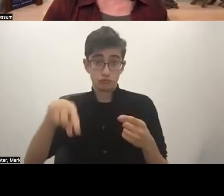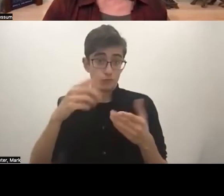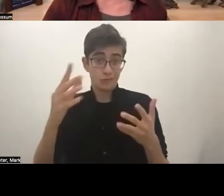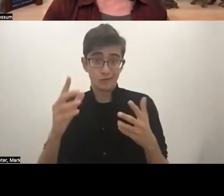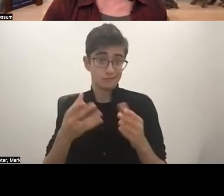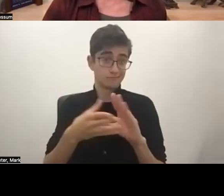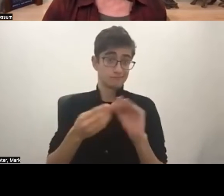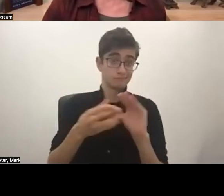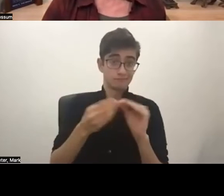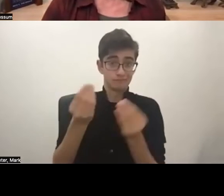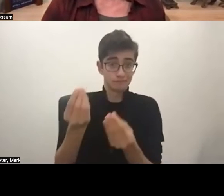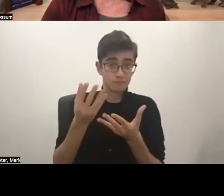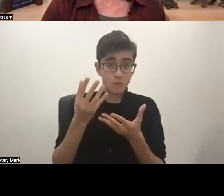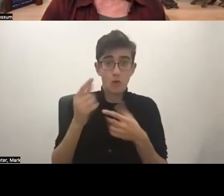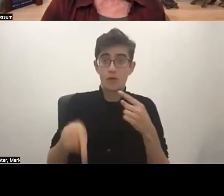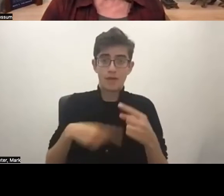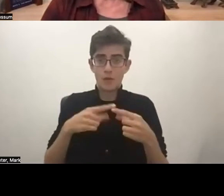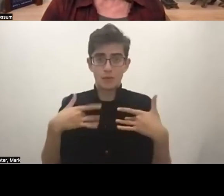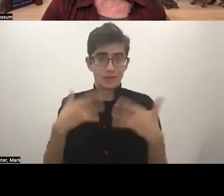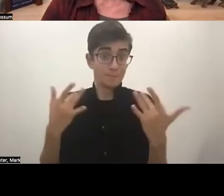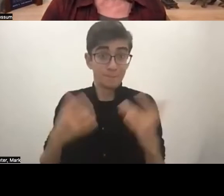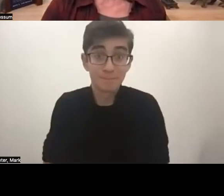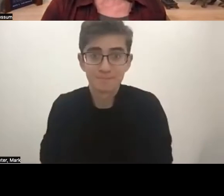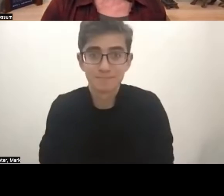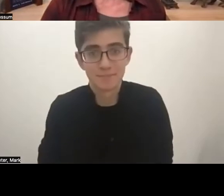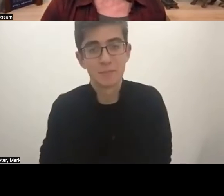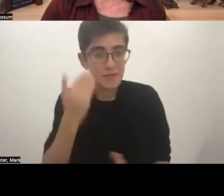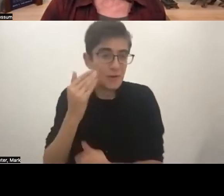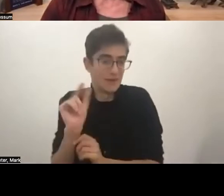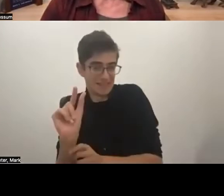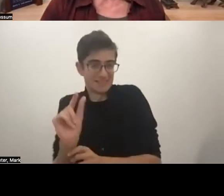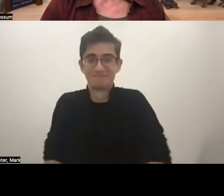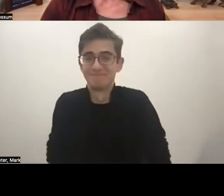some insight to what we know, which is a little.